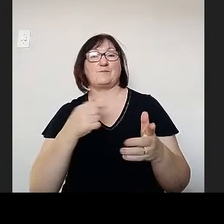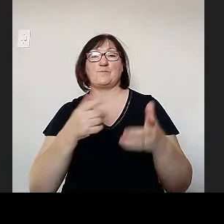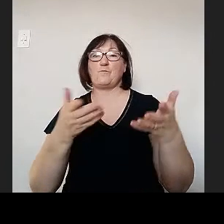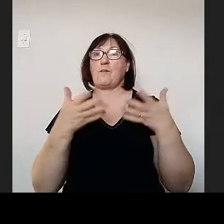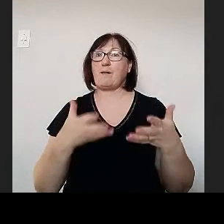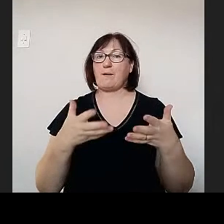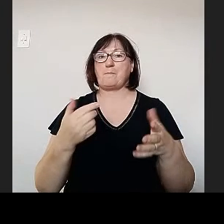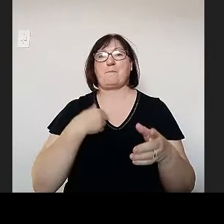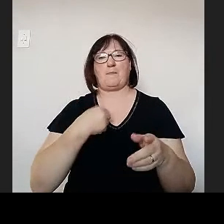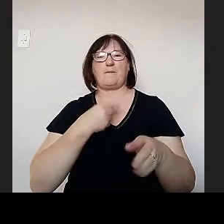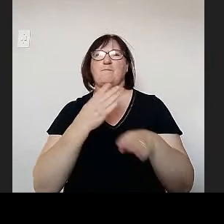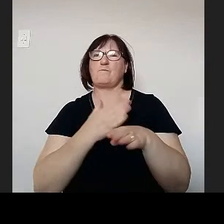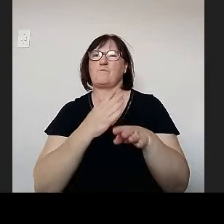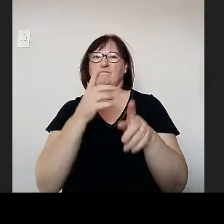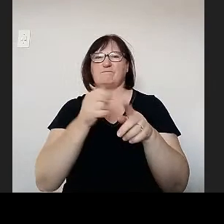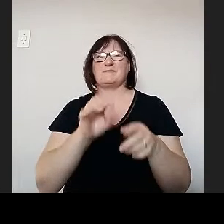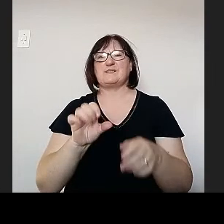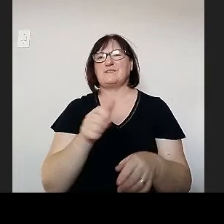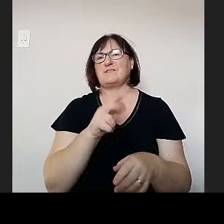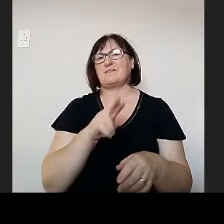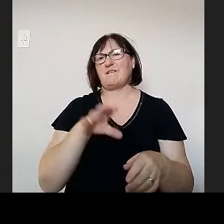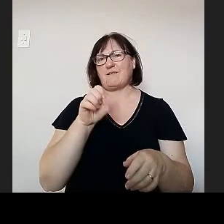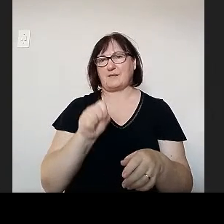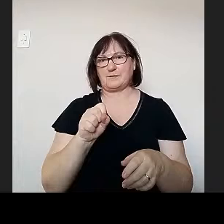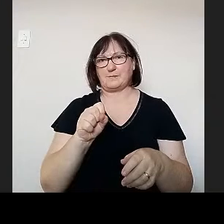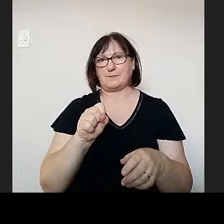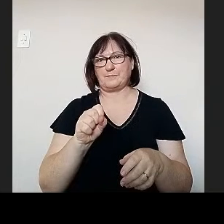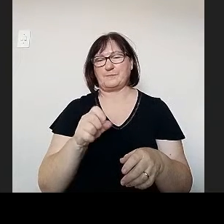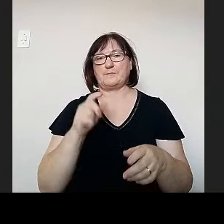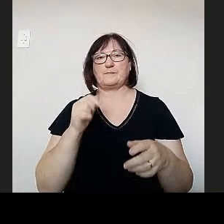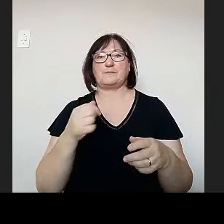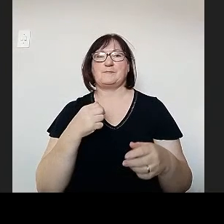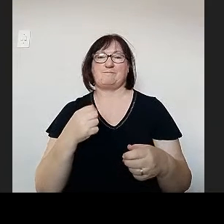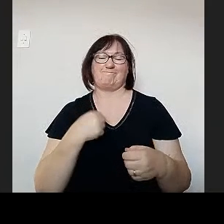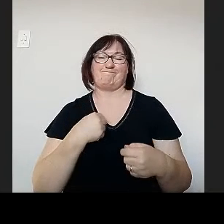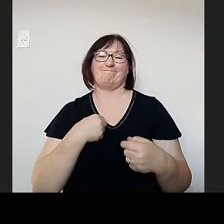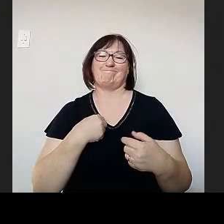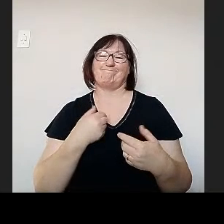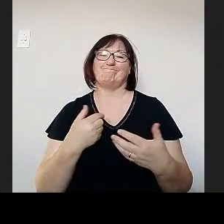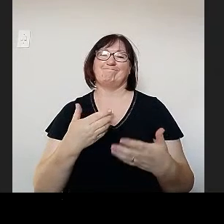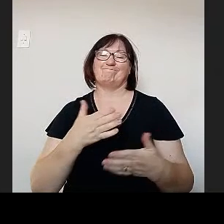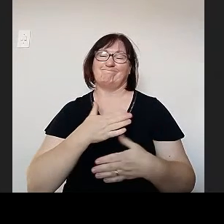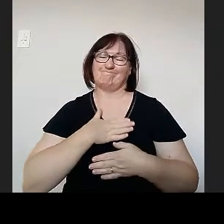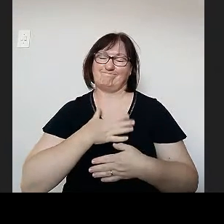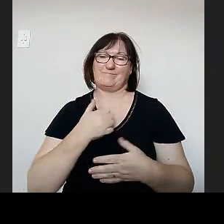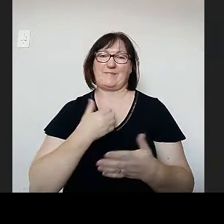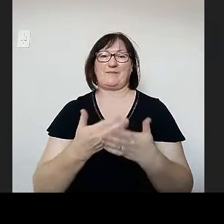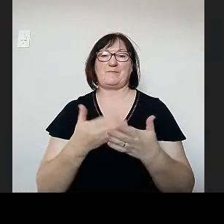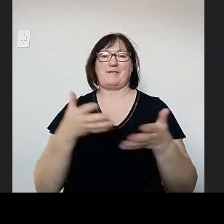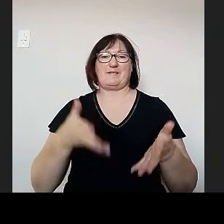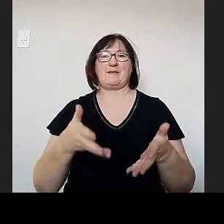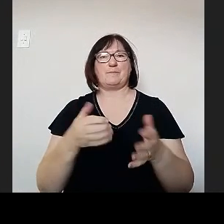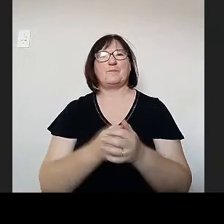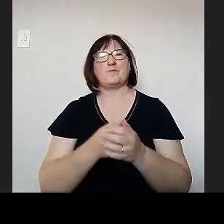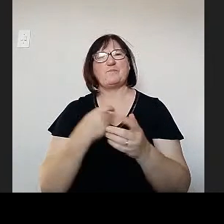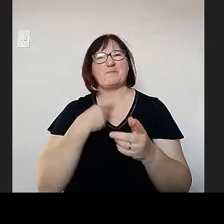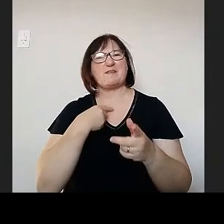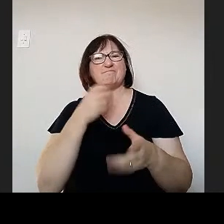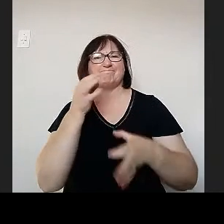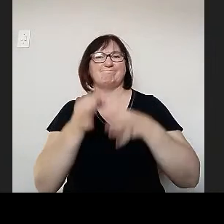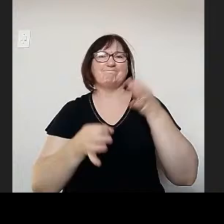SARS, and it is my pleasure to be in this webinar this afternoon to share with you the insights on some of the